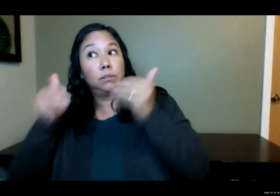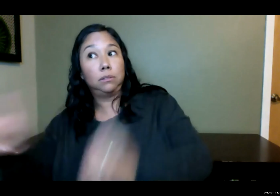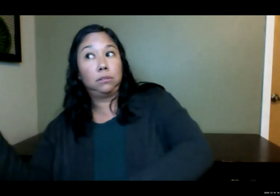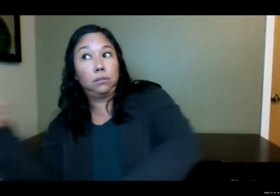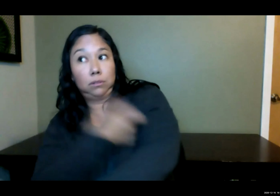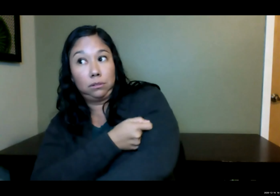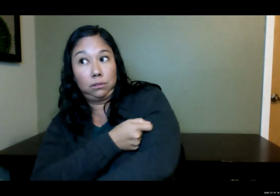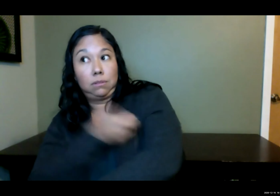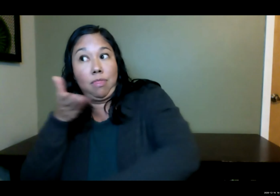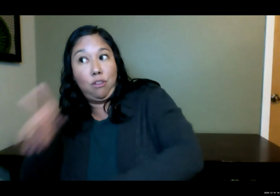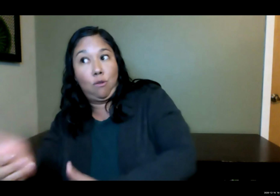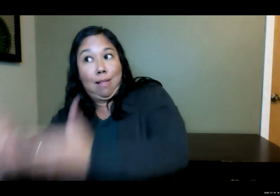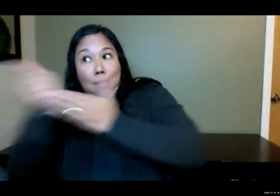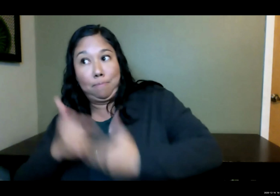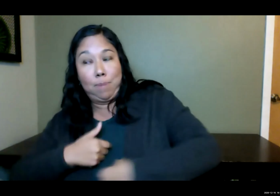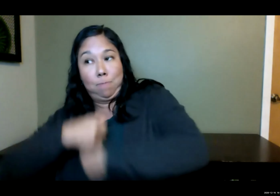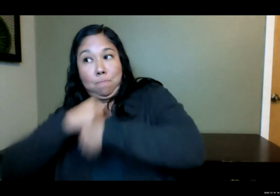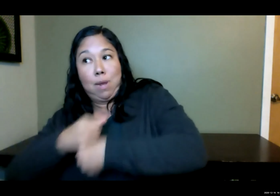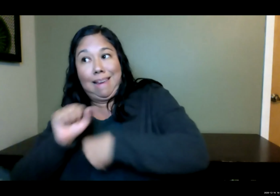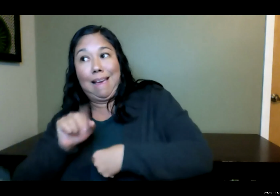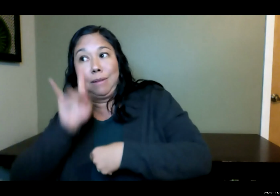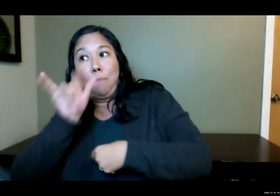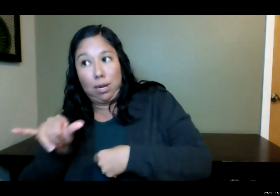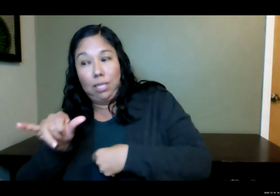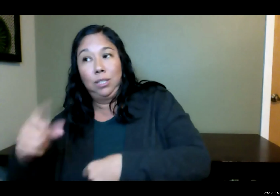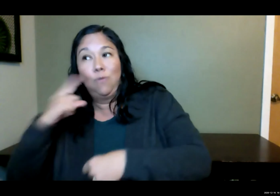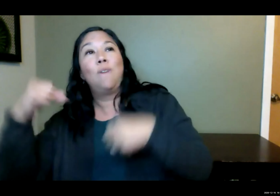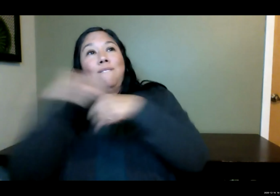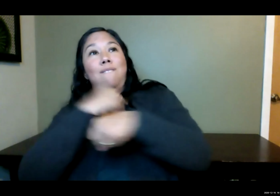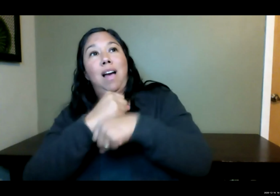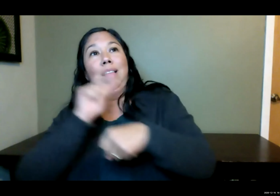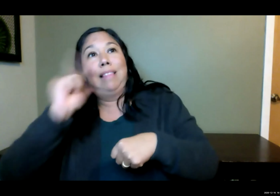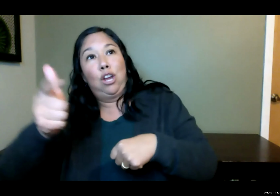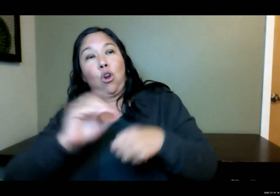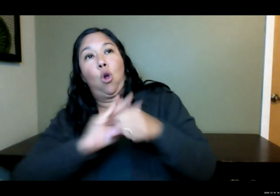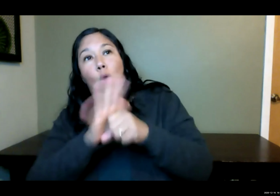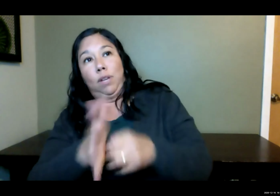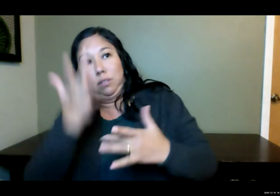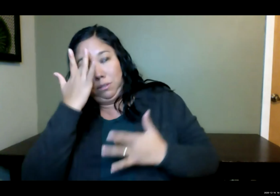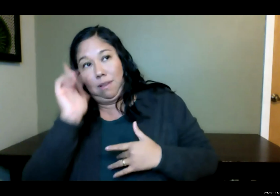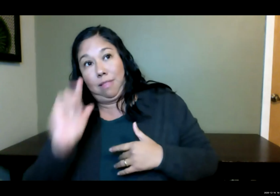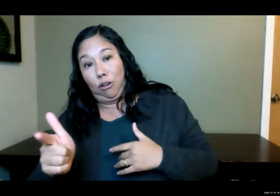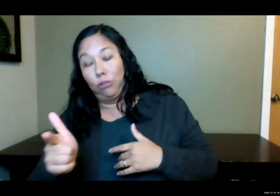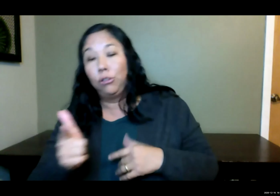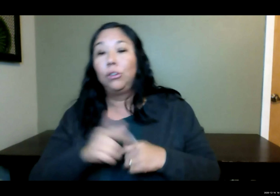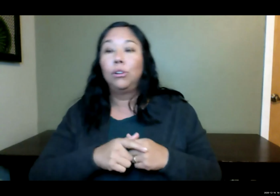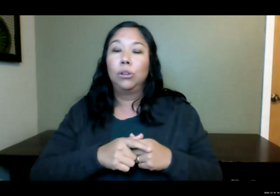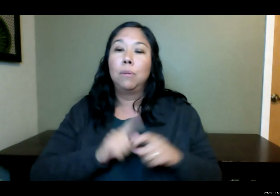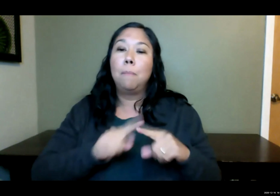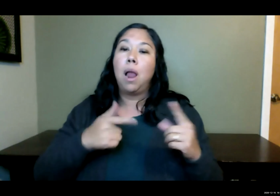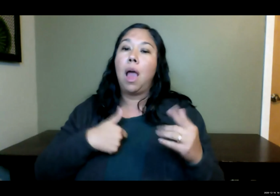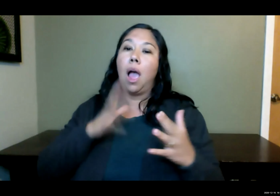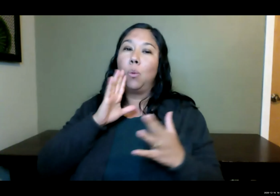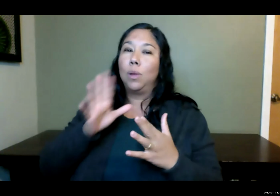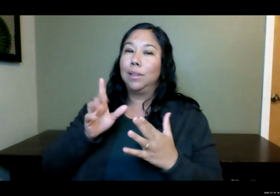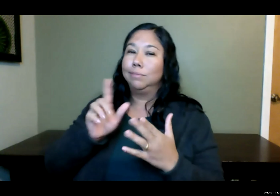vaccine helping you to produce the antibodies to then fight off any potential COVID-19 infection. But I will defer to